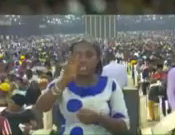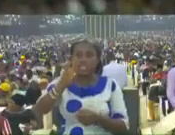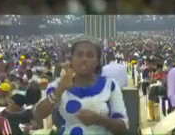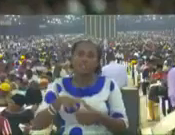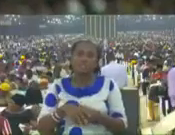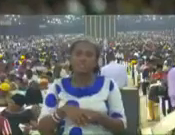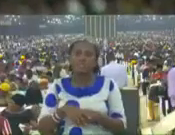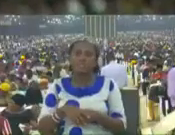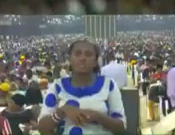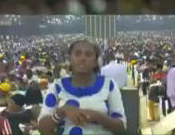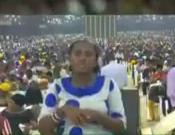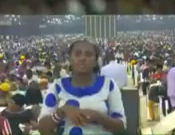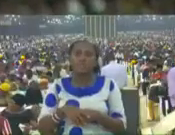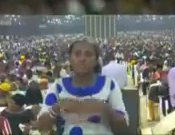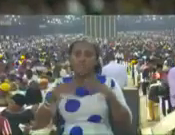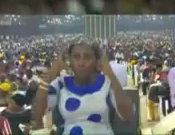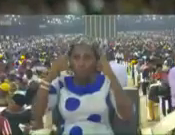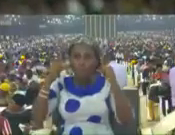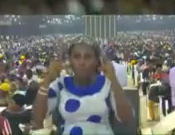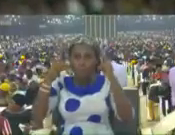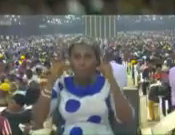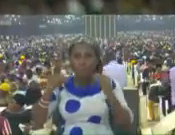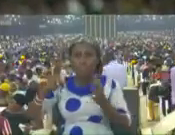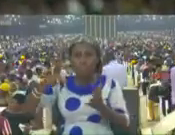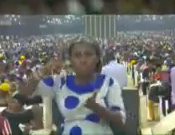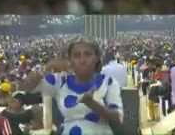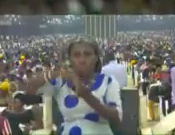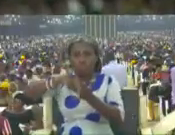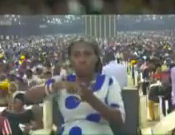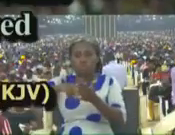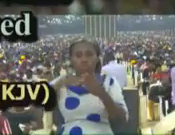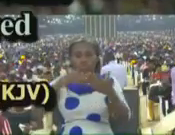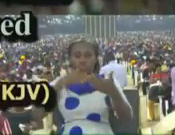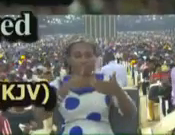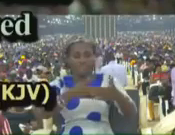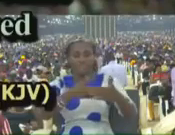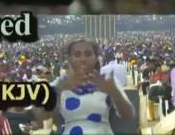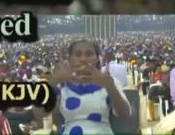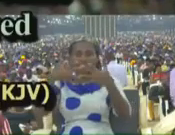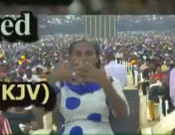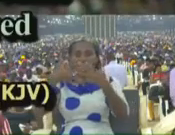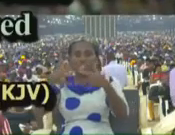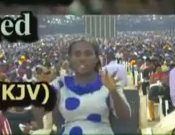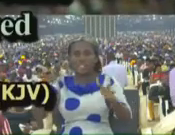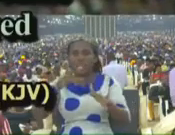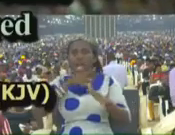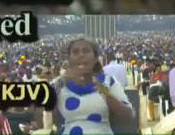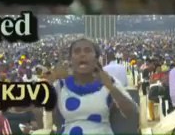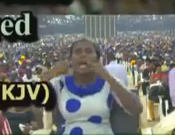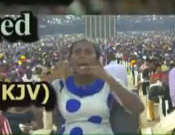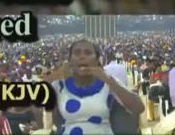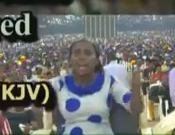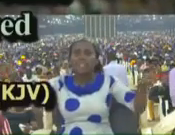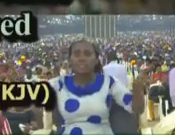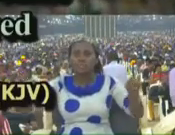26, Moses stood at the gate and announced,